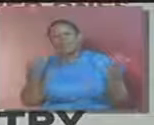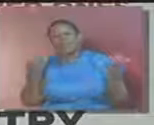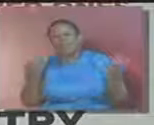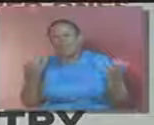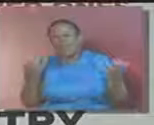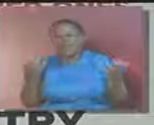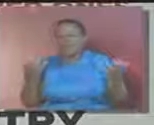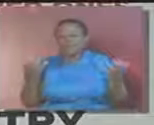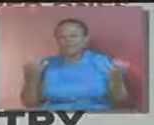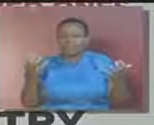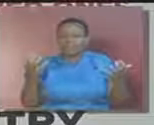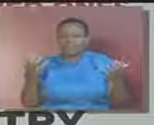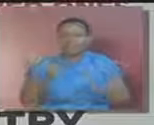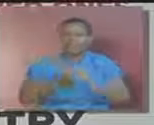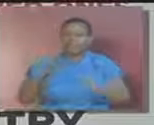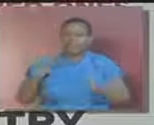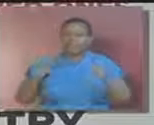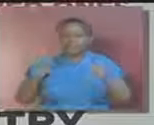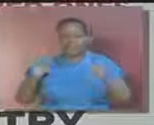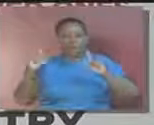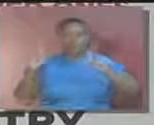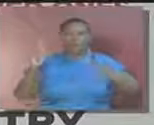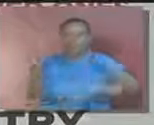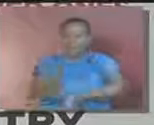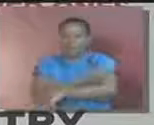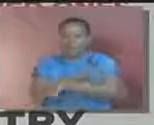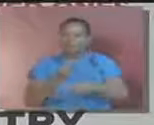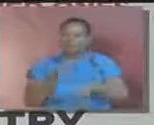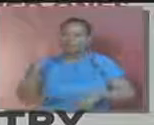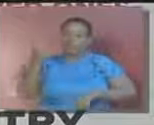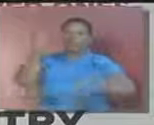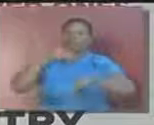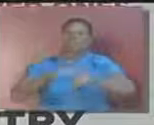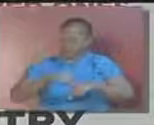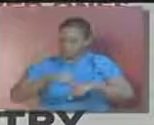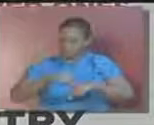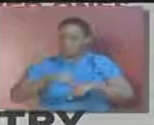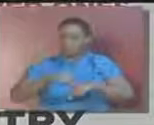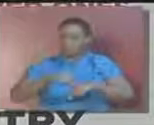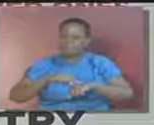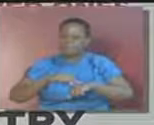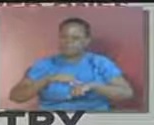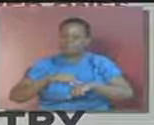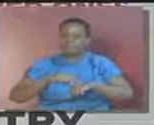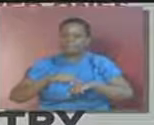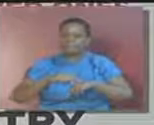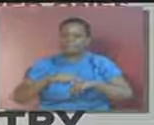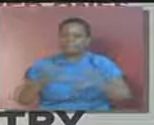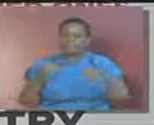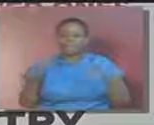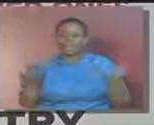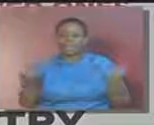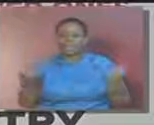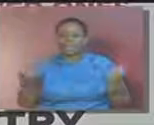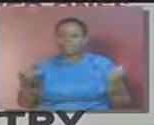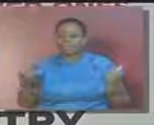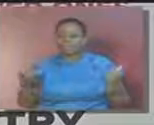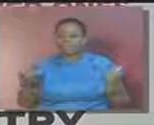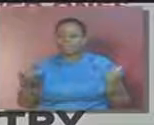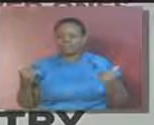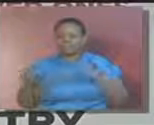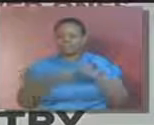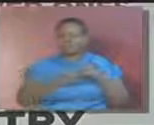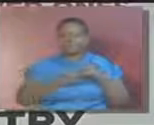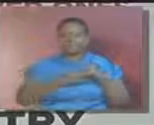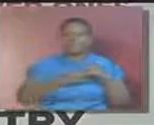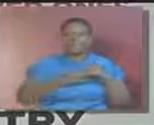positive cases that we are getting now demand that we not keep that 40,000 in reserve unused